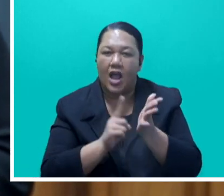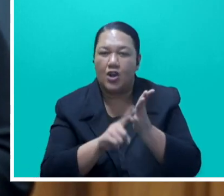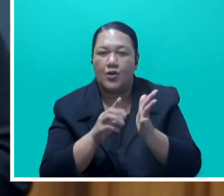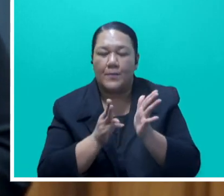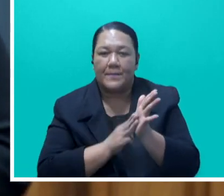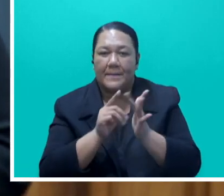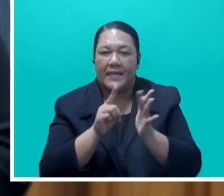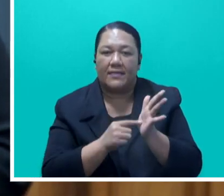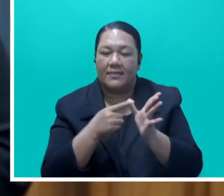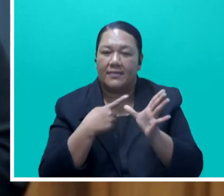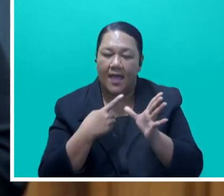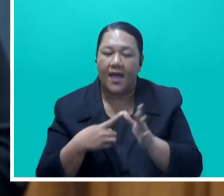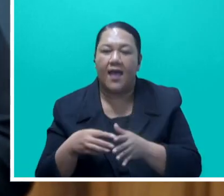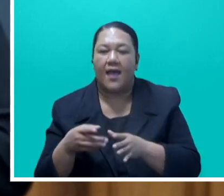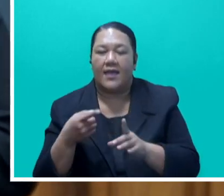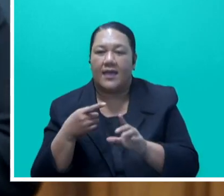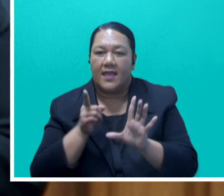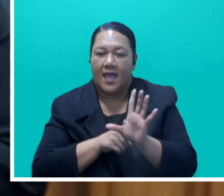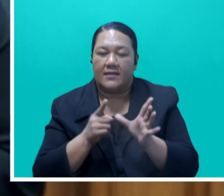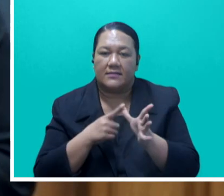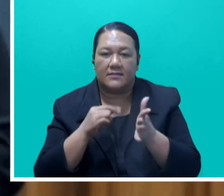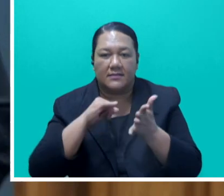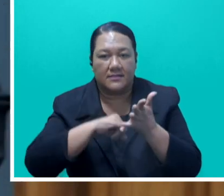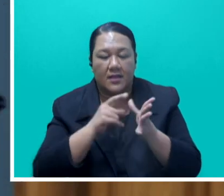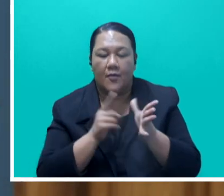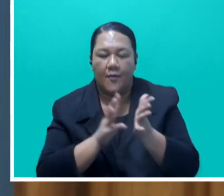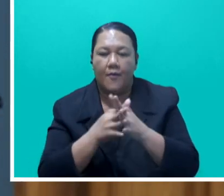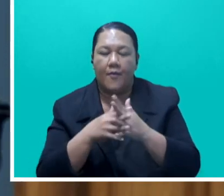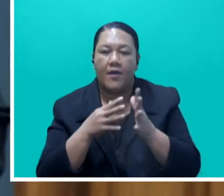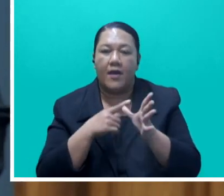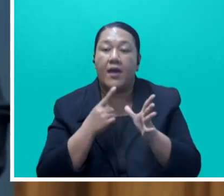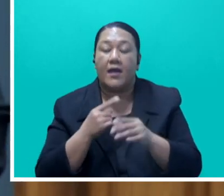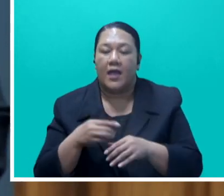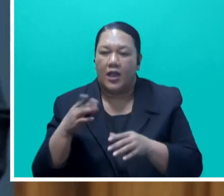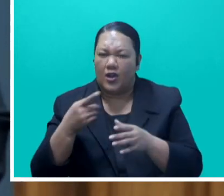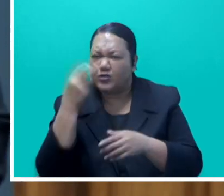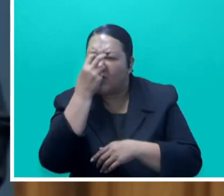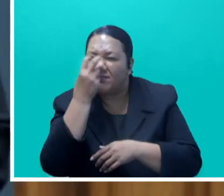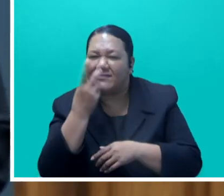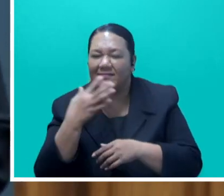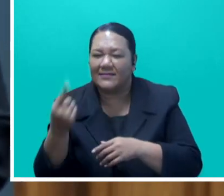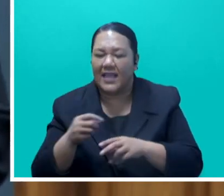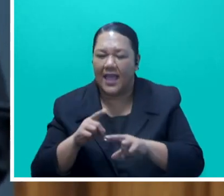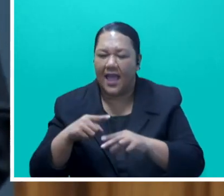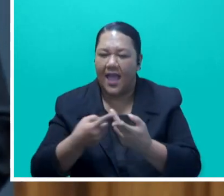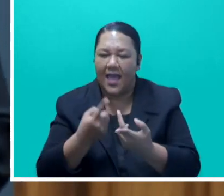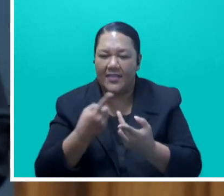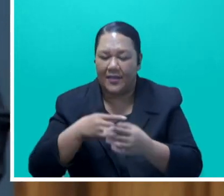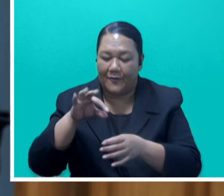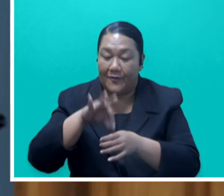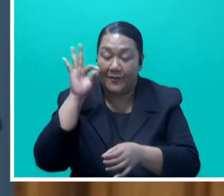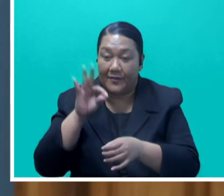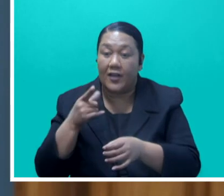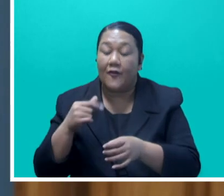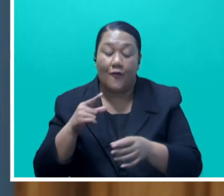Desawa. Wawin Vinakalewe Kondo. My hardworking polling agents who monitored and provided relevant polling information for the People's